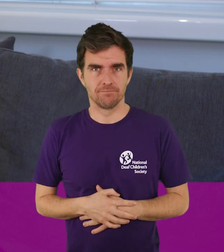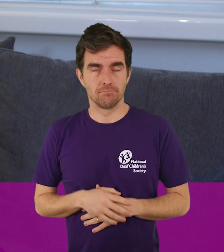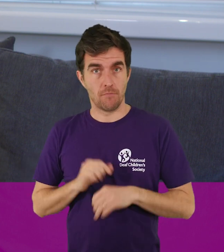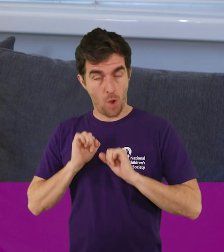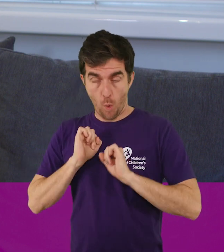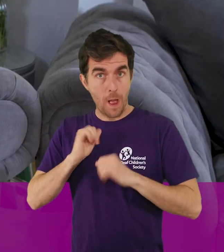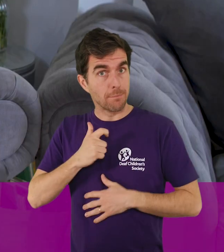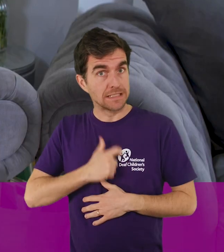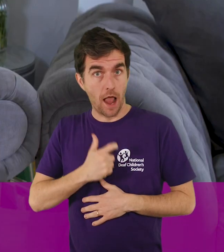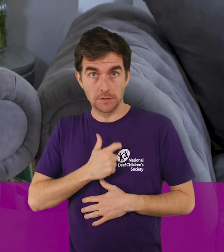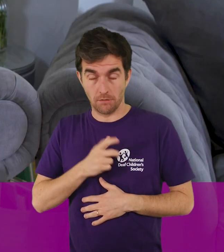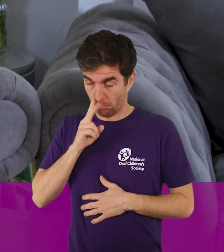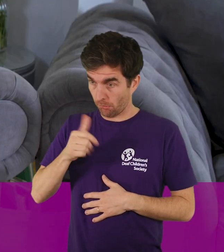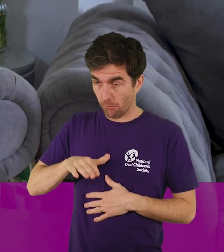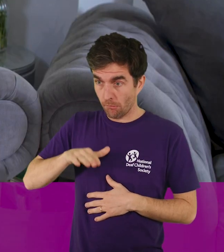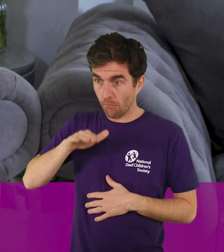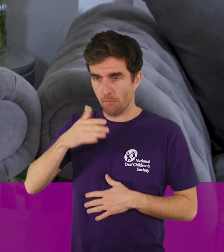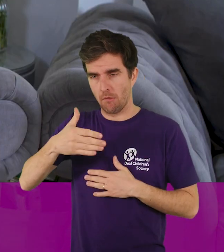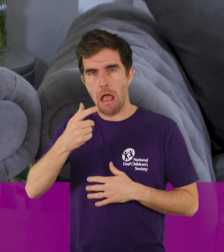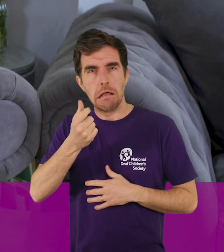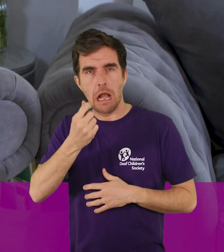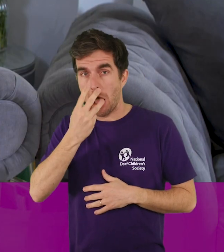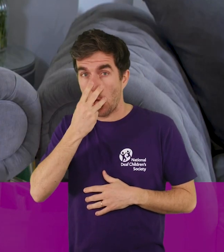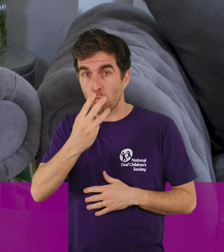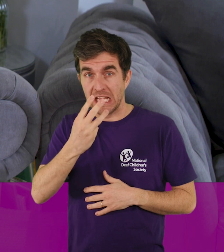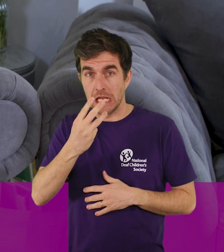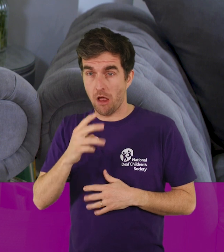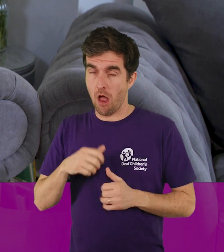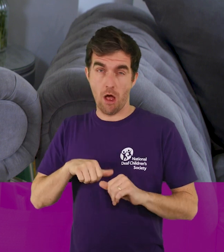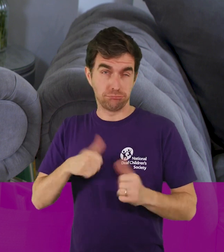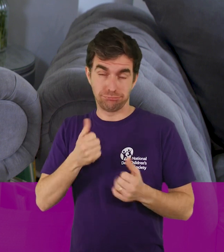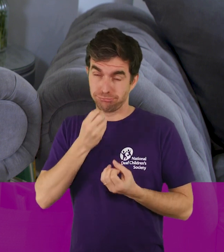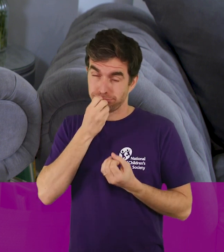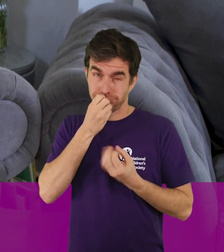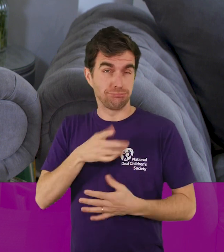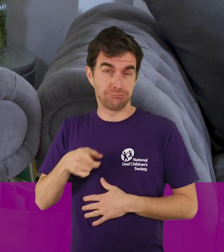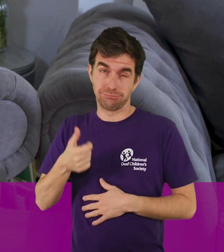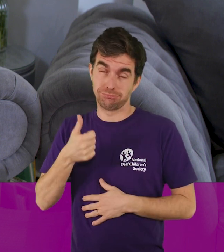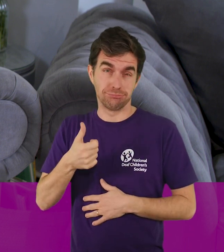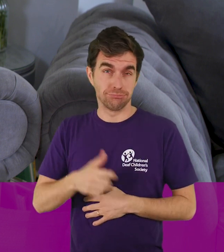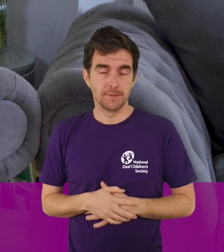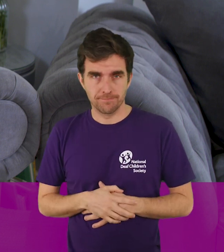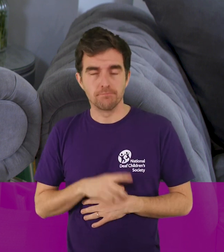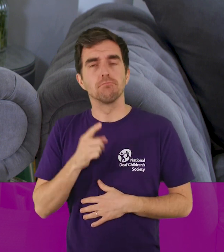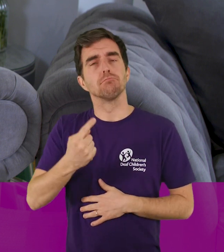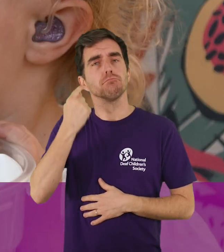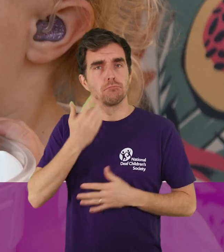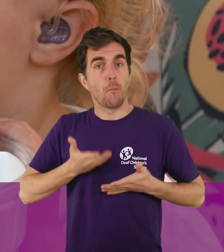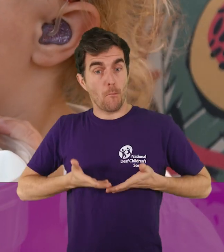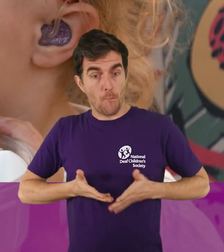funny. She's got her own personality now with like being nearly 3. Yeah, she's just a great child to be